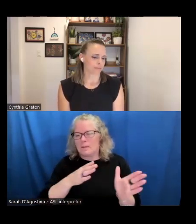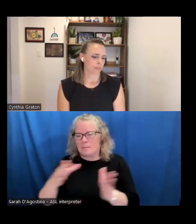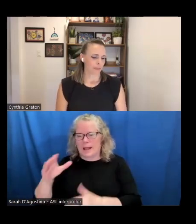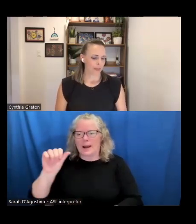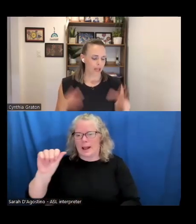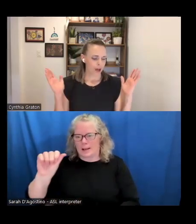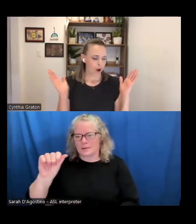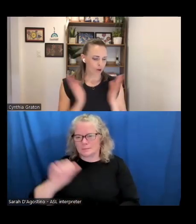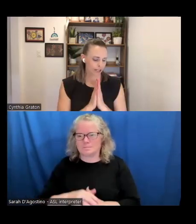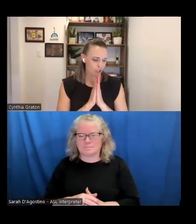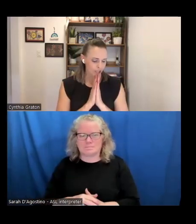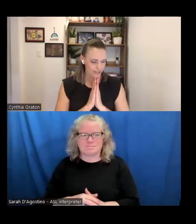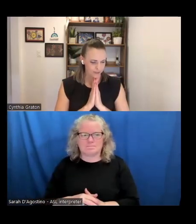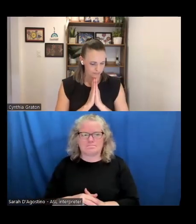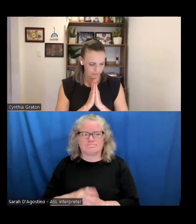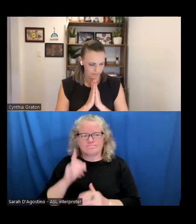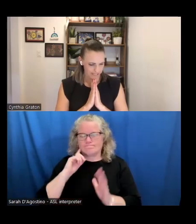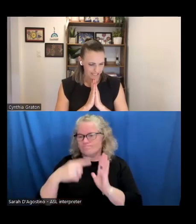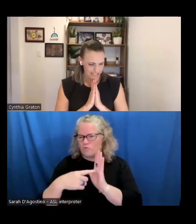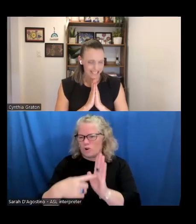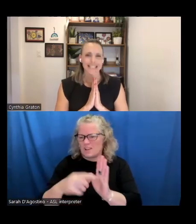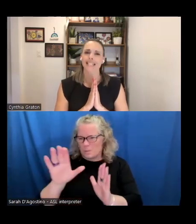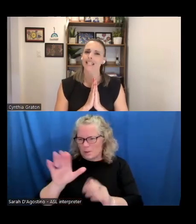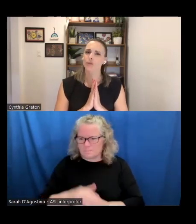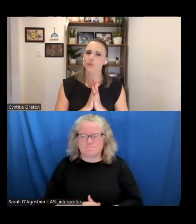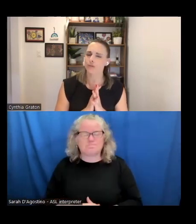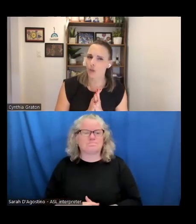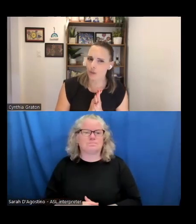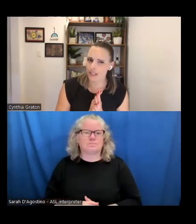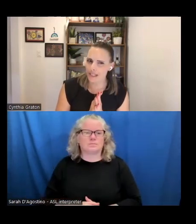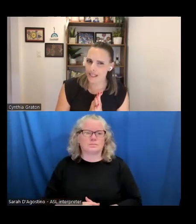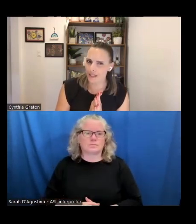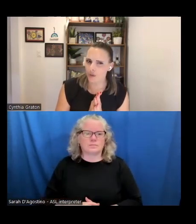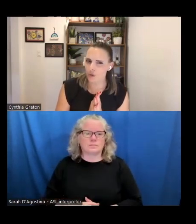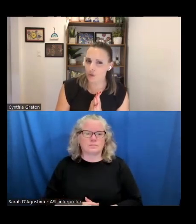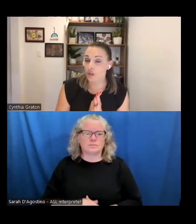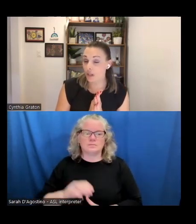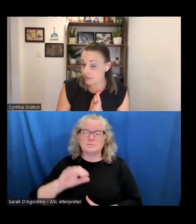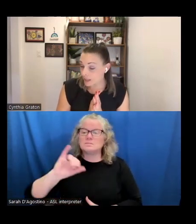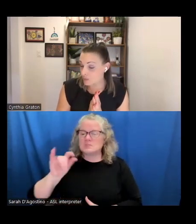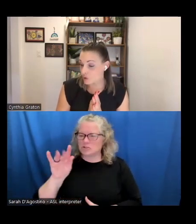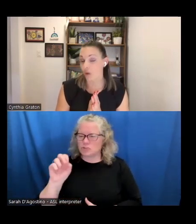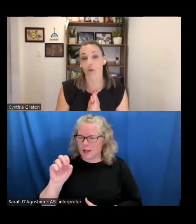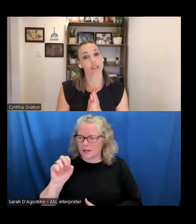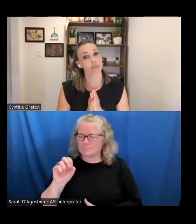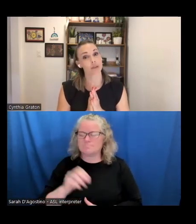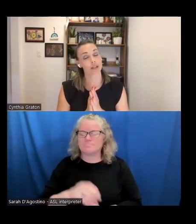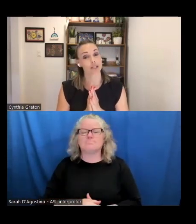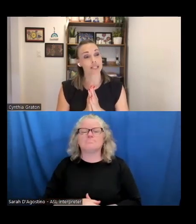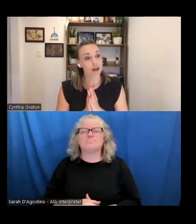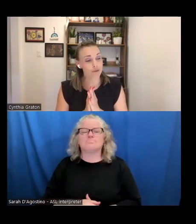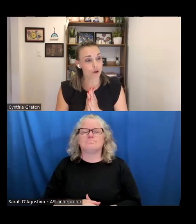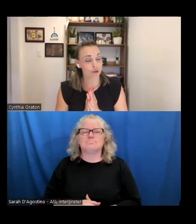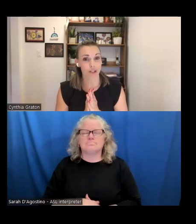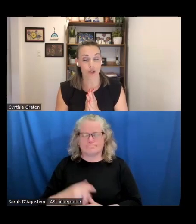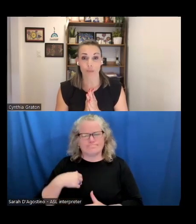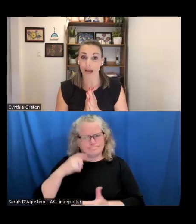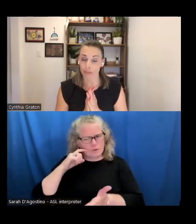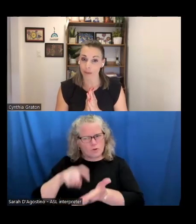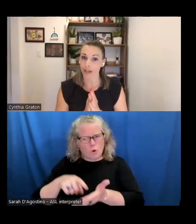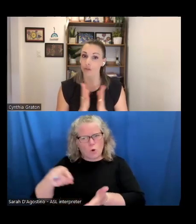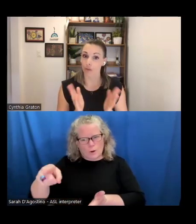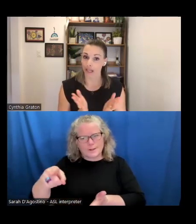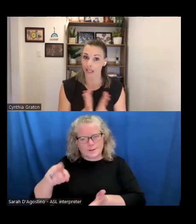example. Okay, Jake. Since we've noticed that you sometimes struggle keeping your cell phone in